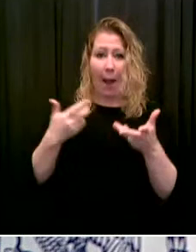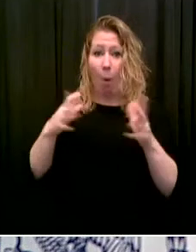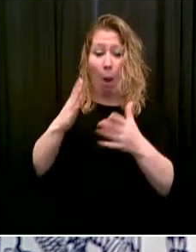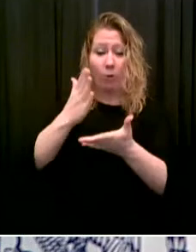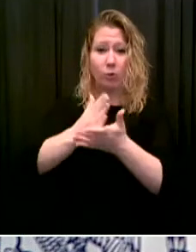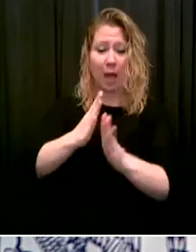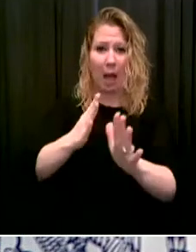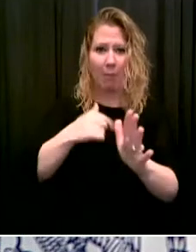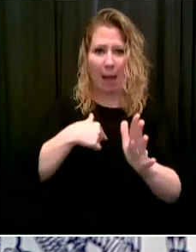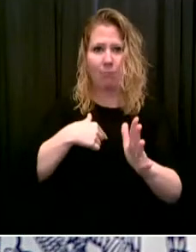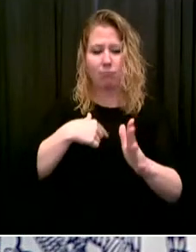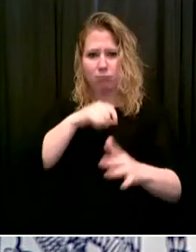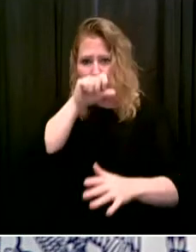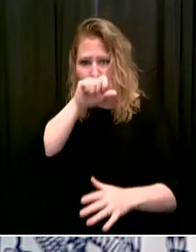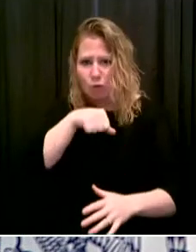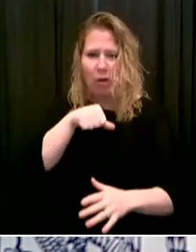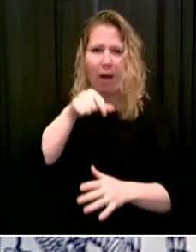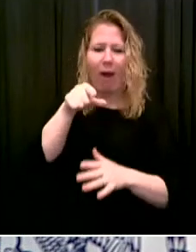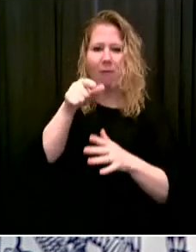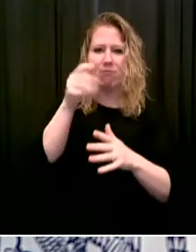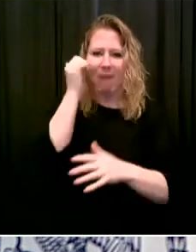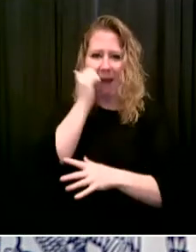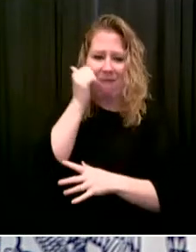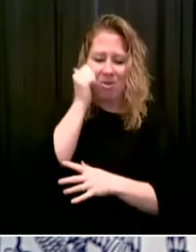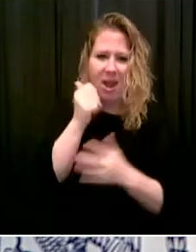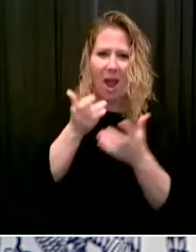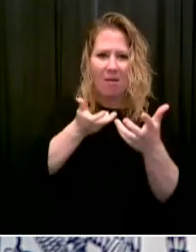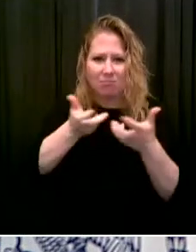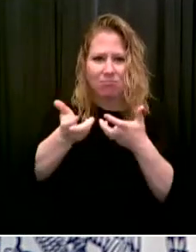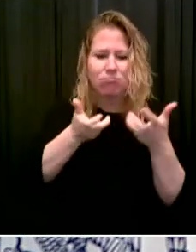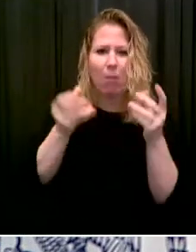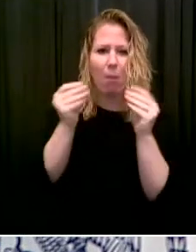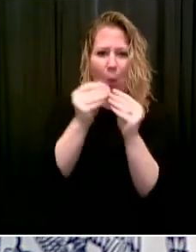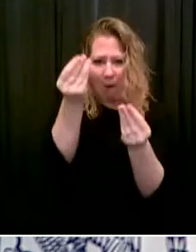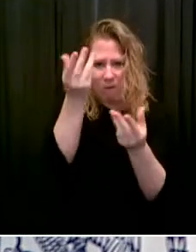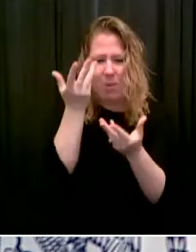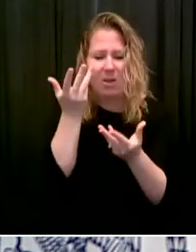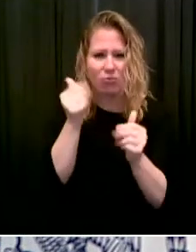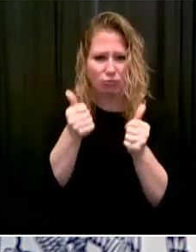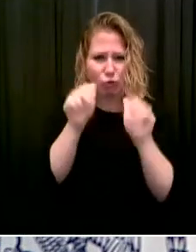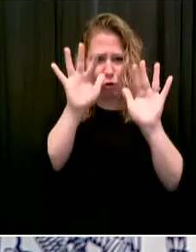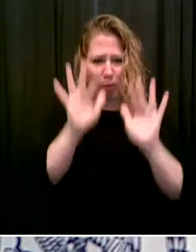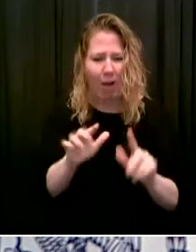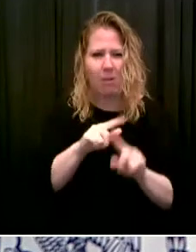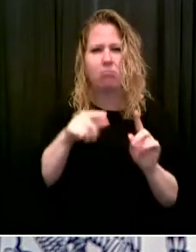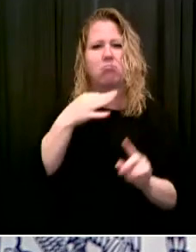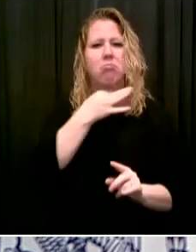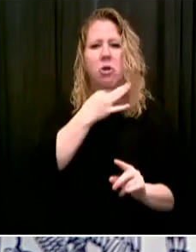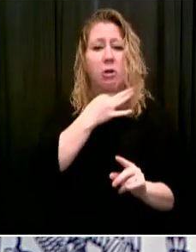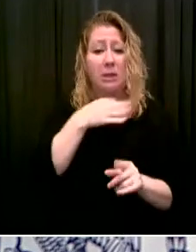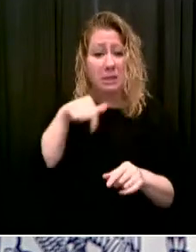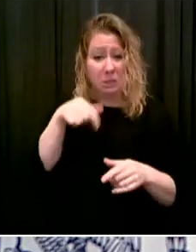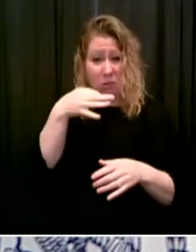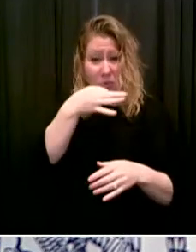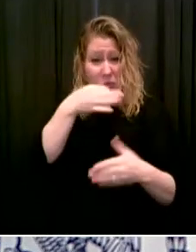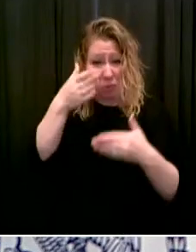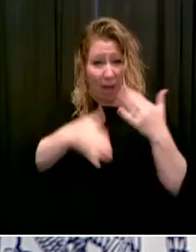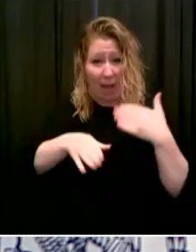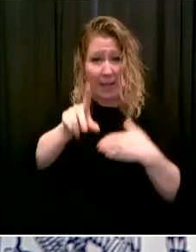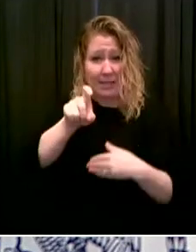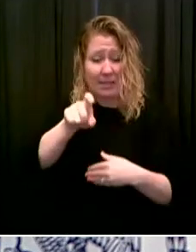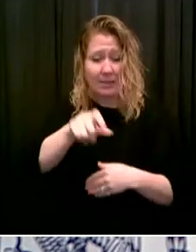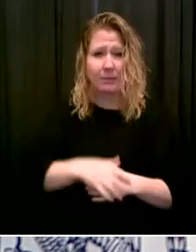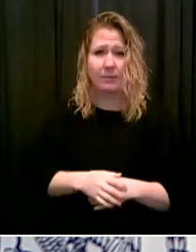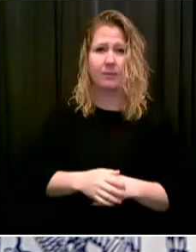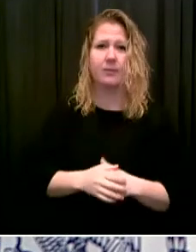the changes that local control will bring. Yeah, James, I think these briefings have been very important, and